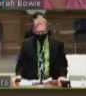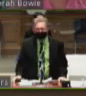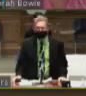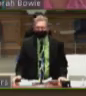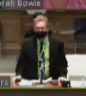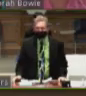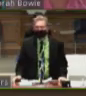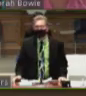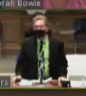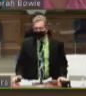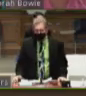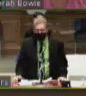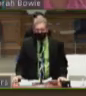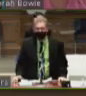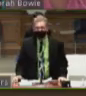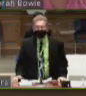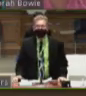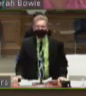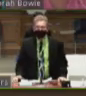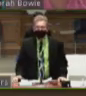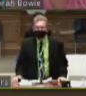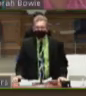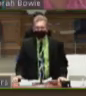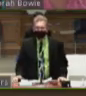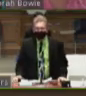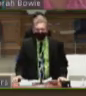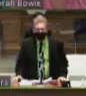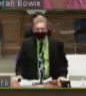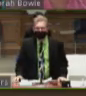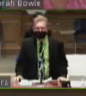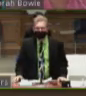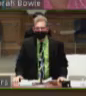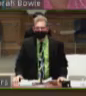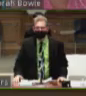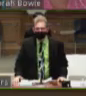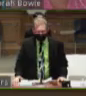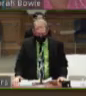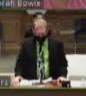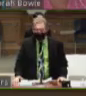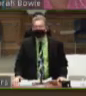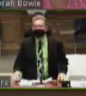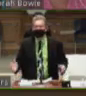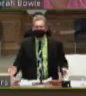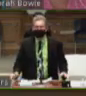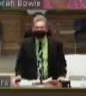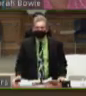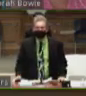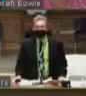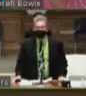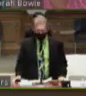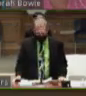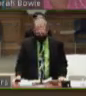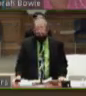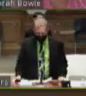I would attend his games and go to the locker room and listen to him talk to his players and go to the banquets. I